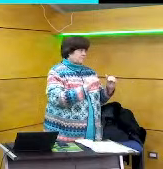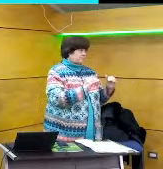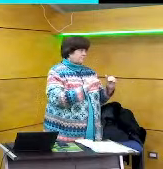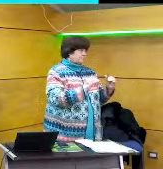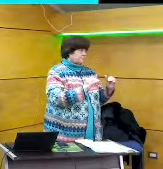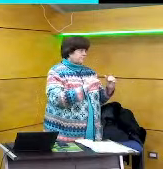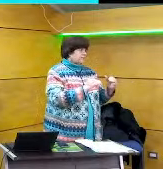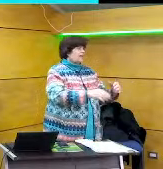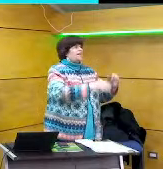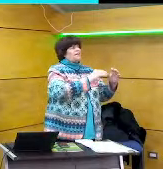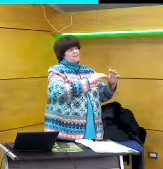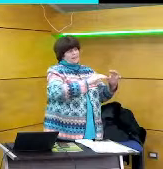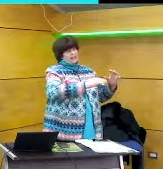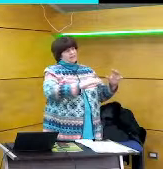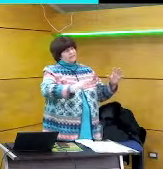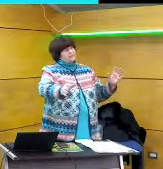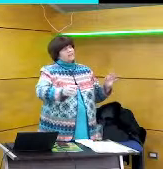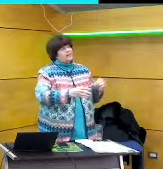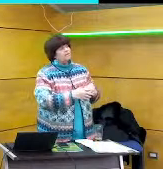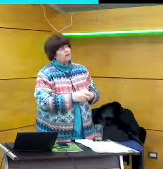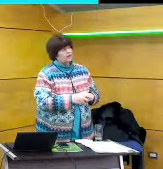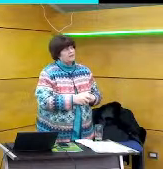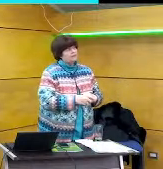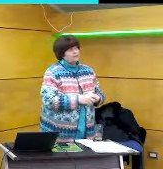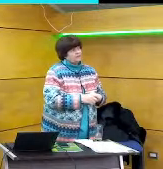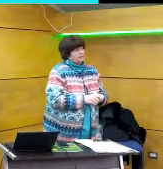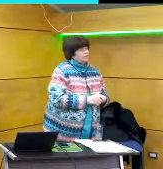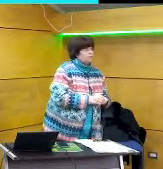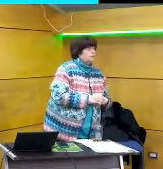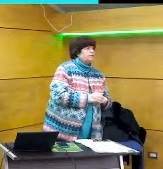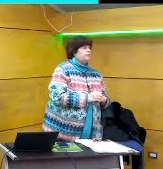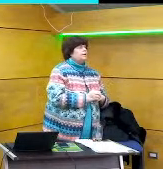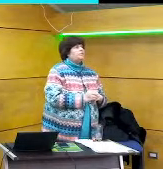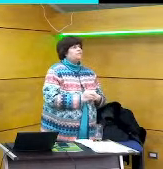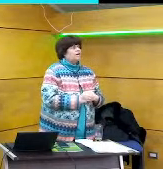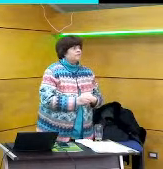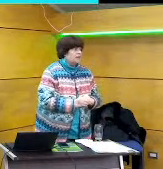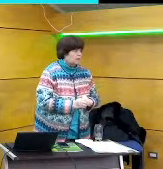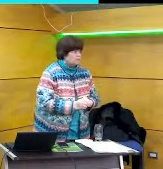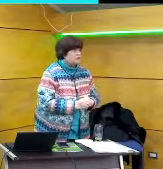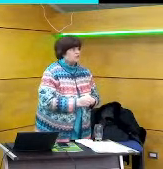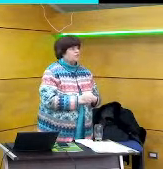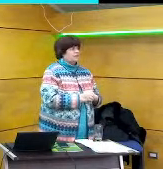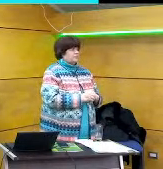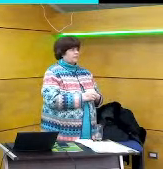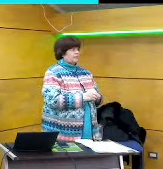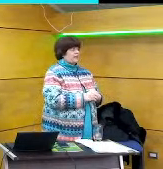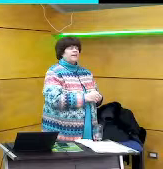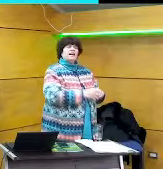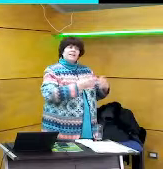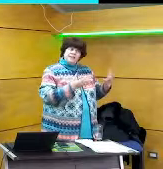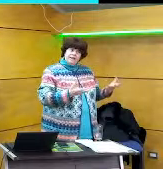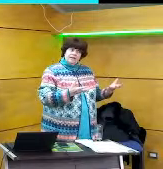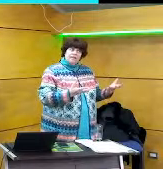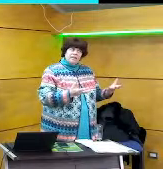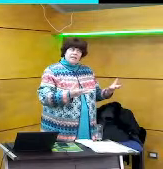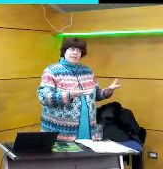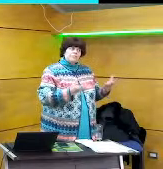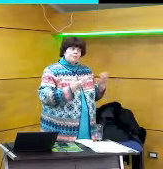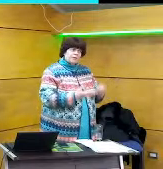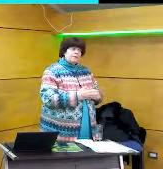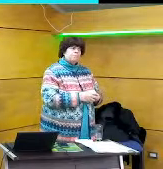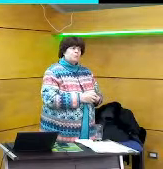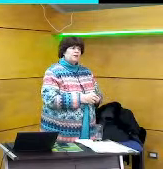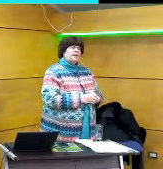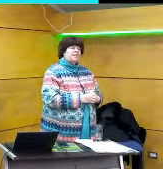surprises. Then, later on, you can involve the competition idea. And again,